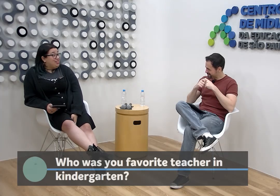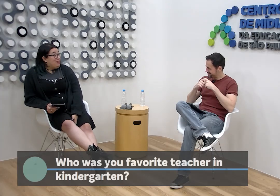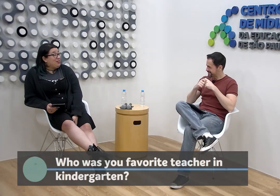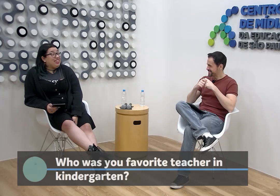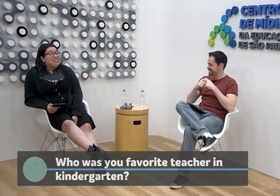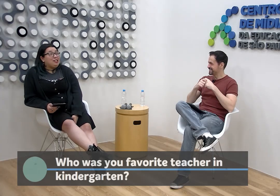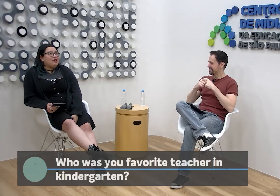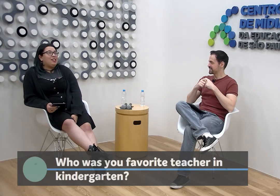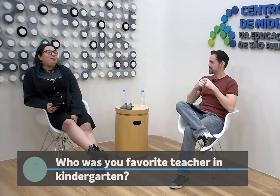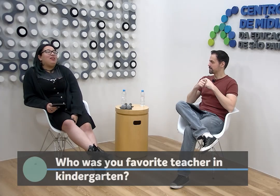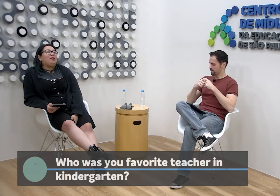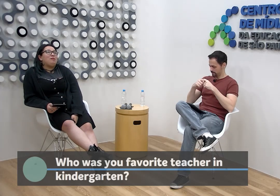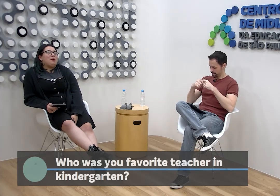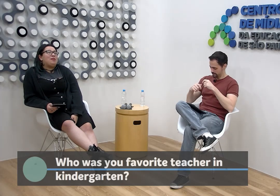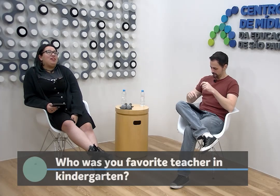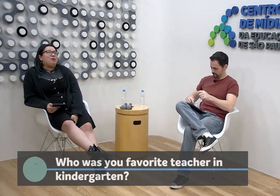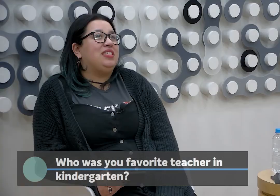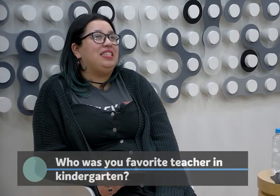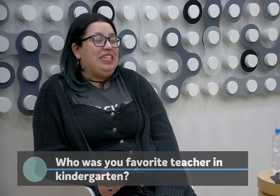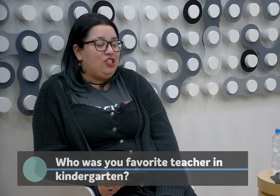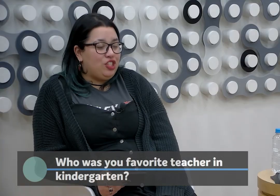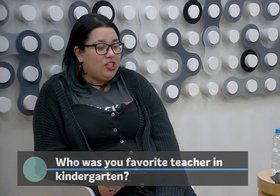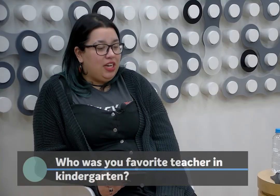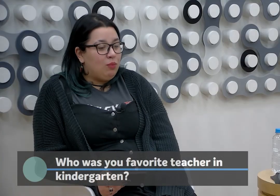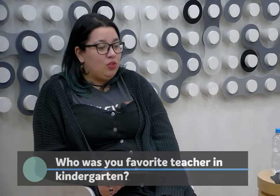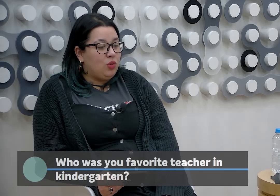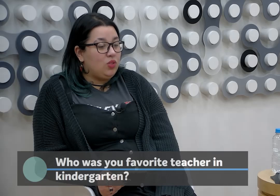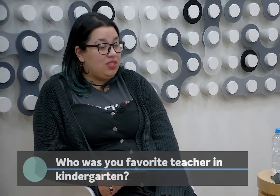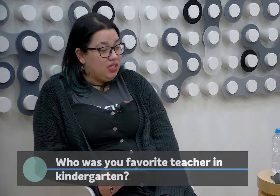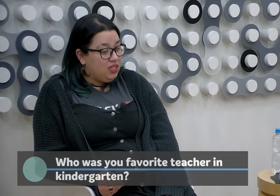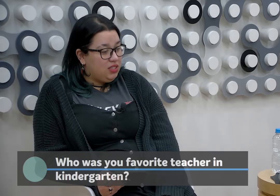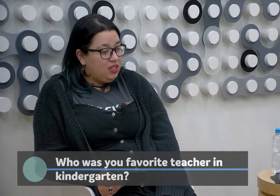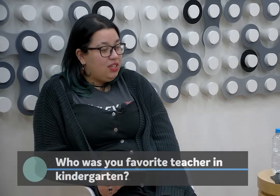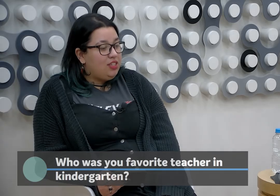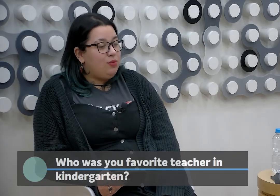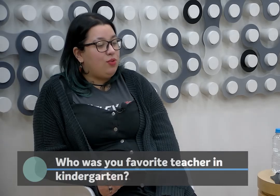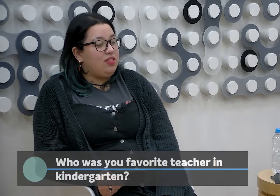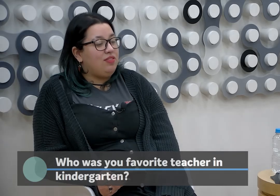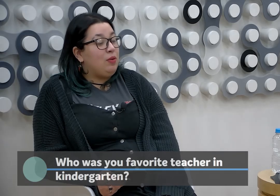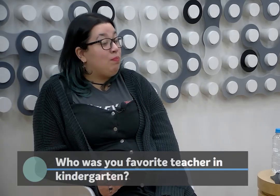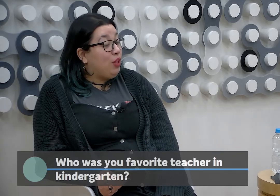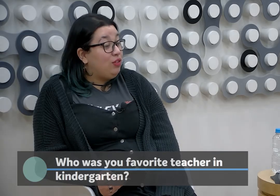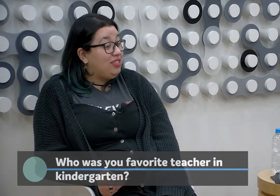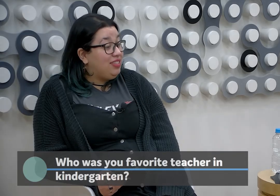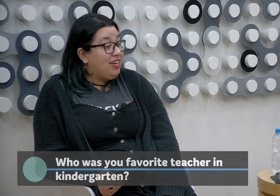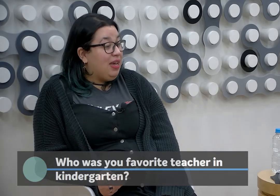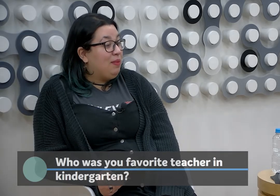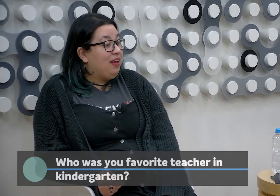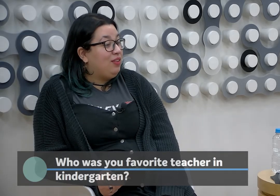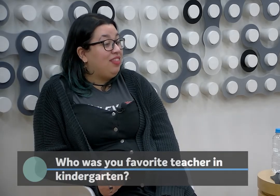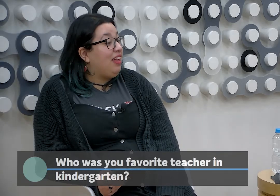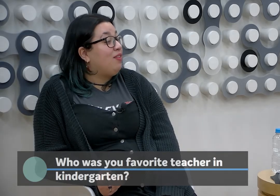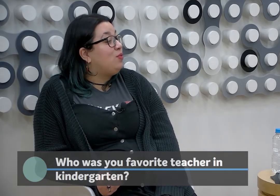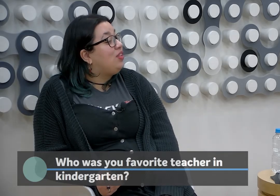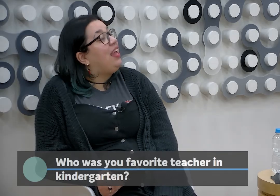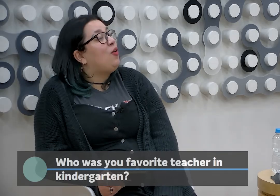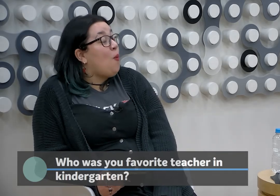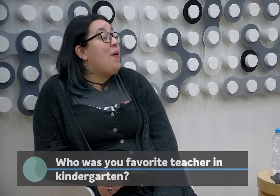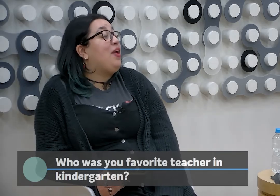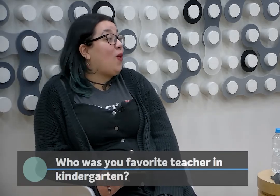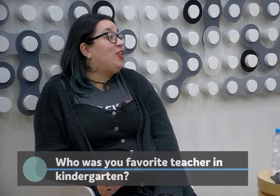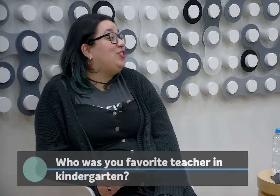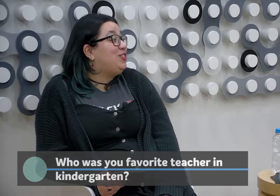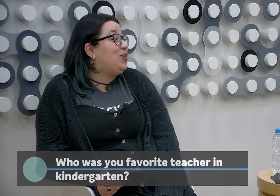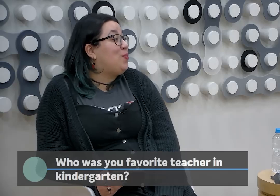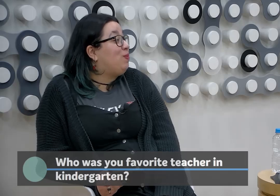recall that much about kindergarten, but I remember there was a teacher. Her name was Rosana. She was very blonde at the time, and I would think, well, like,